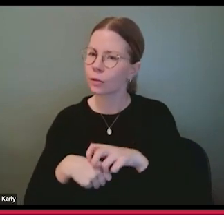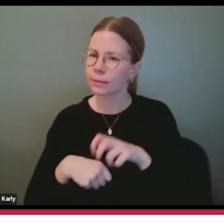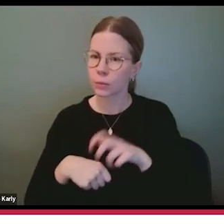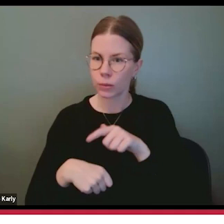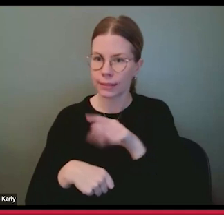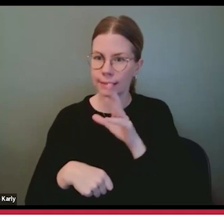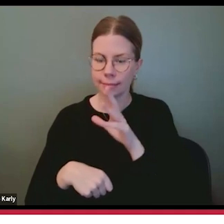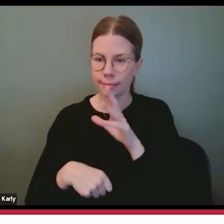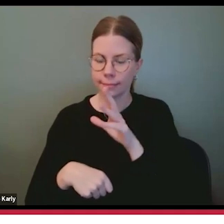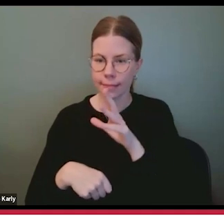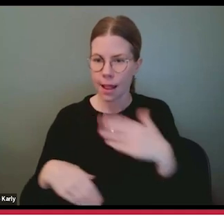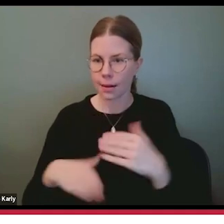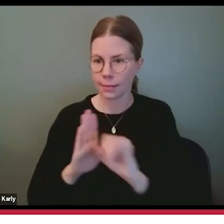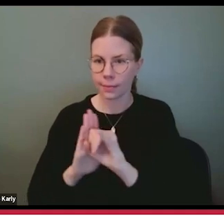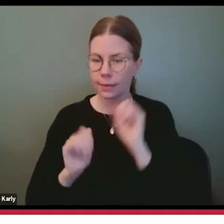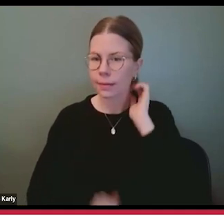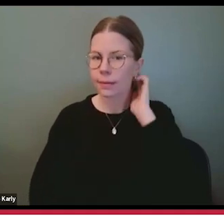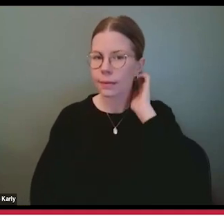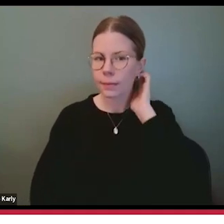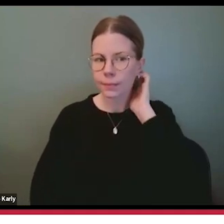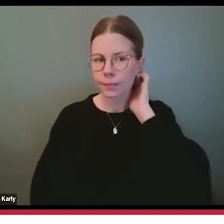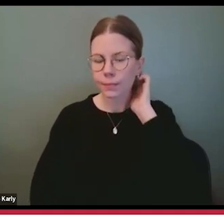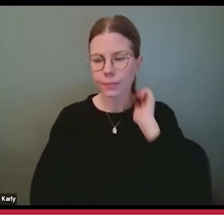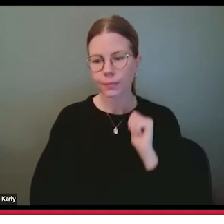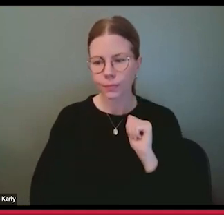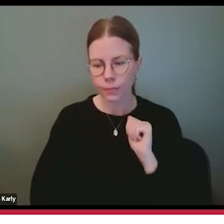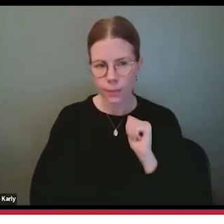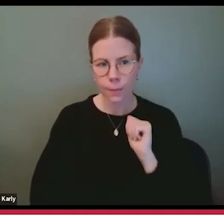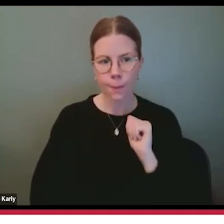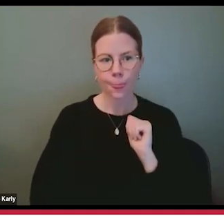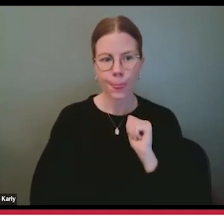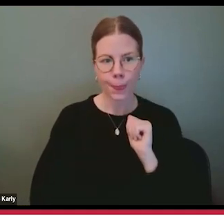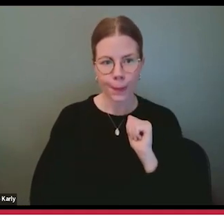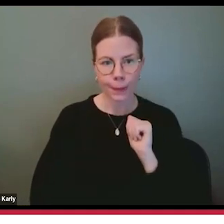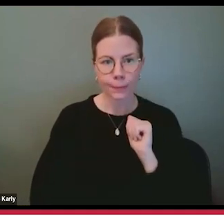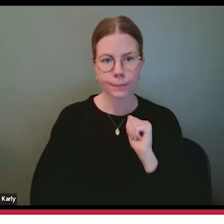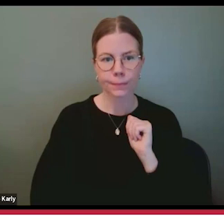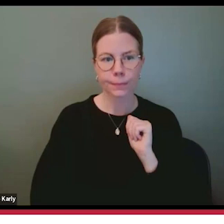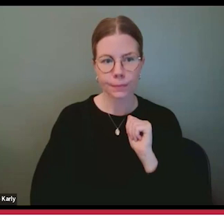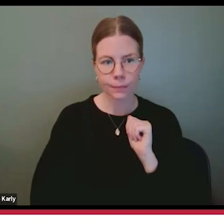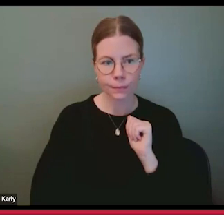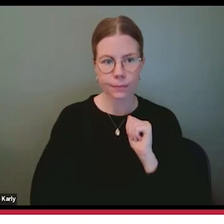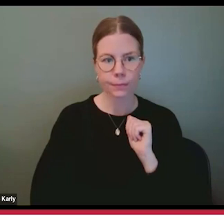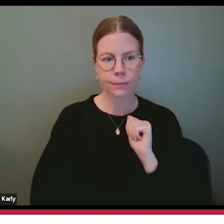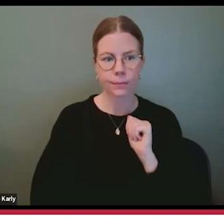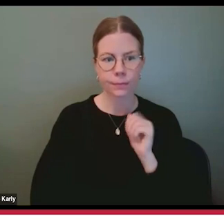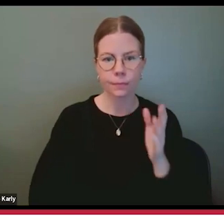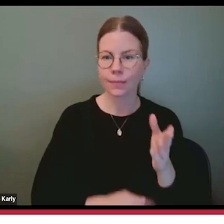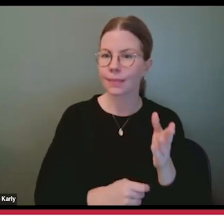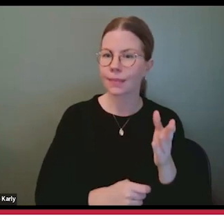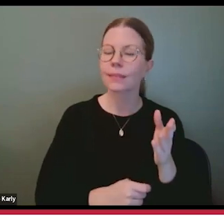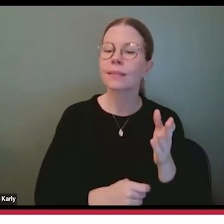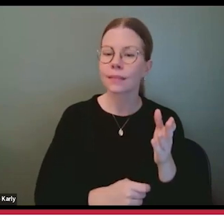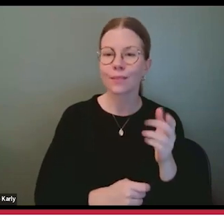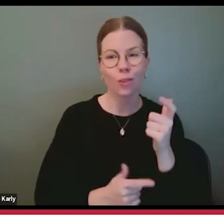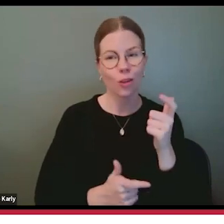And if you look at the larger outbreaks, such as the ones that cause public health emergencies of international